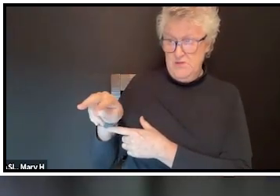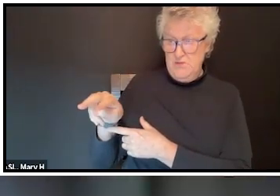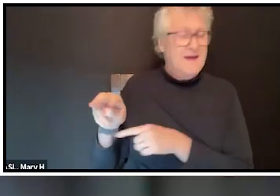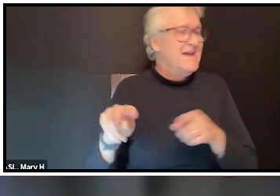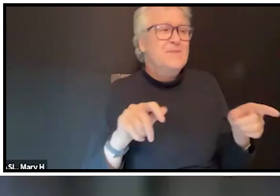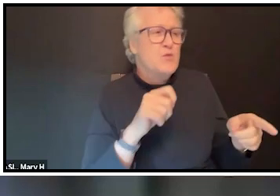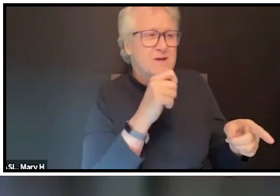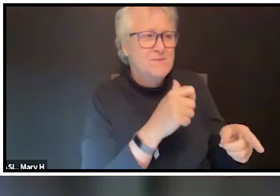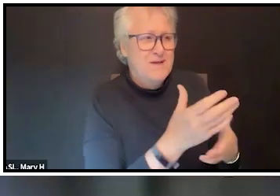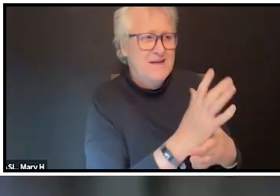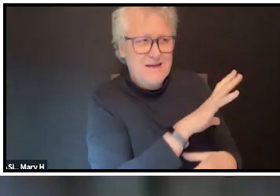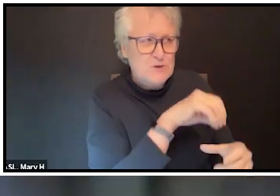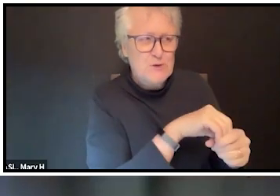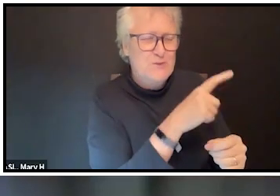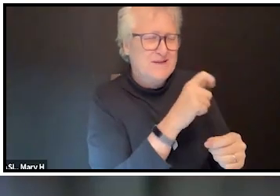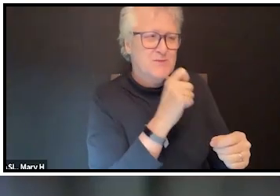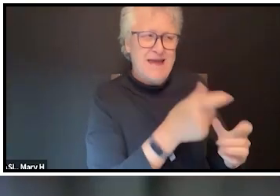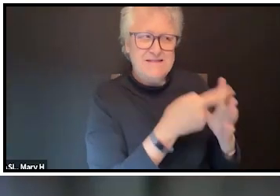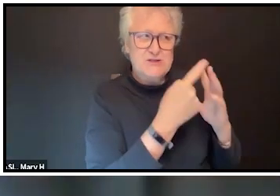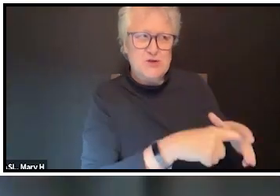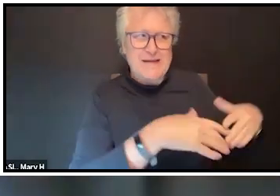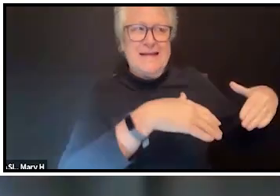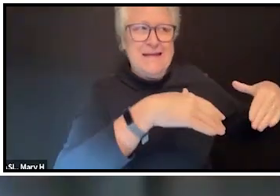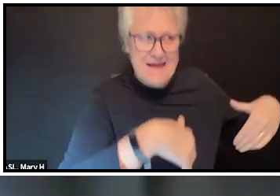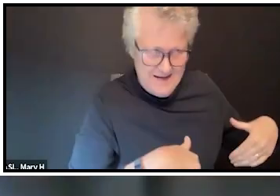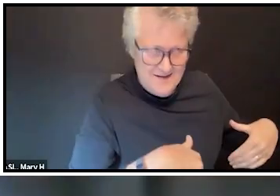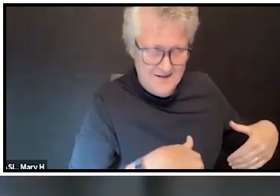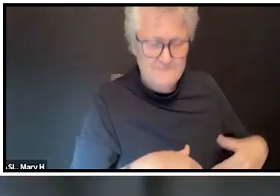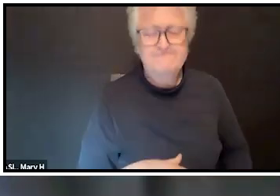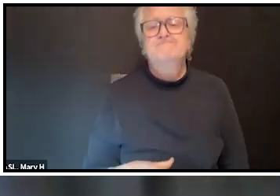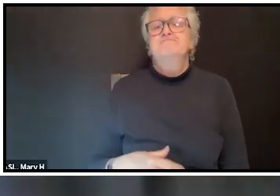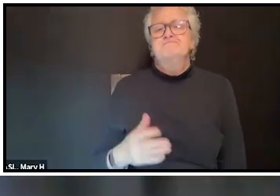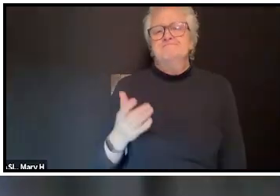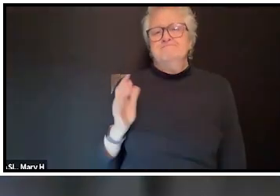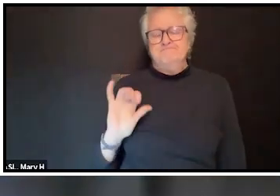hadn't started the All right. program yet, or the initiative. All right.